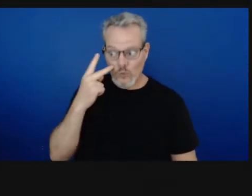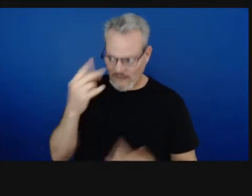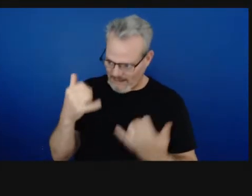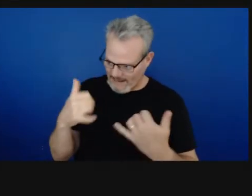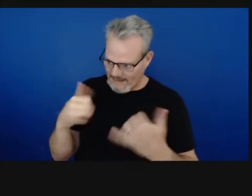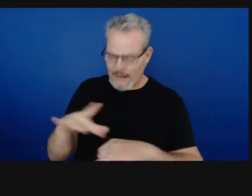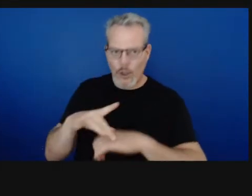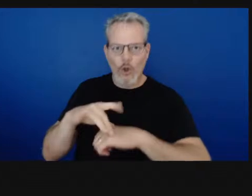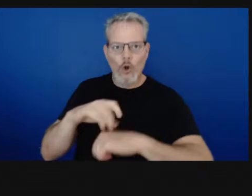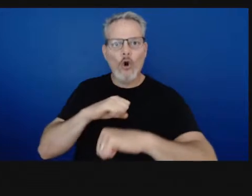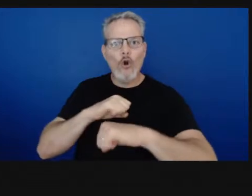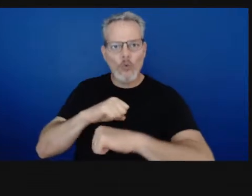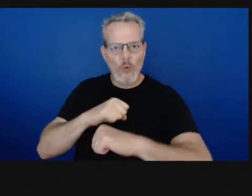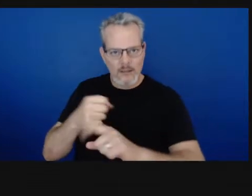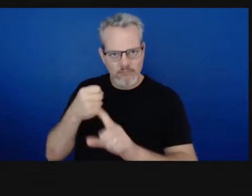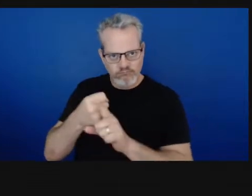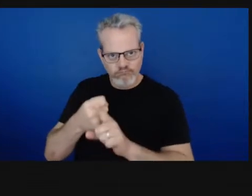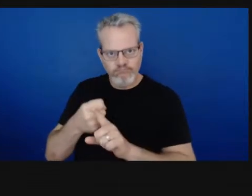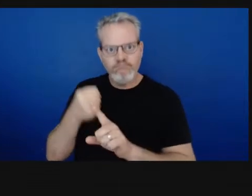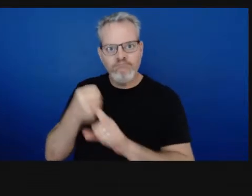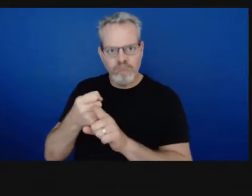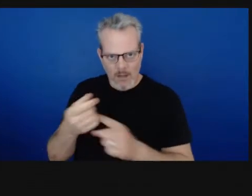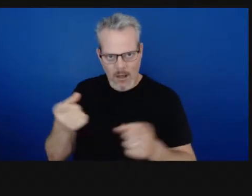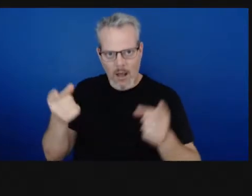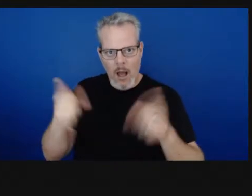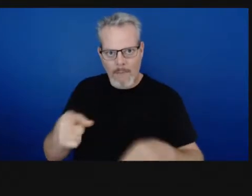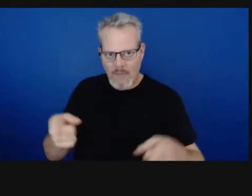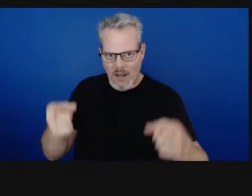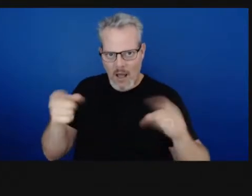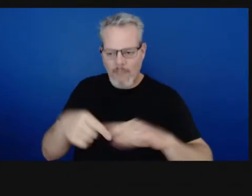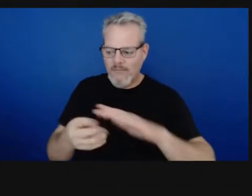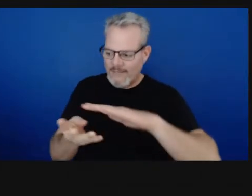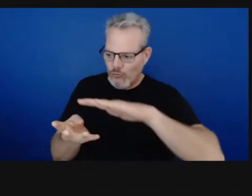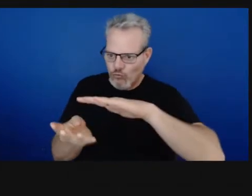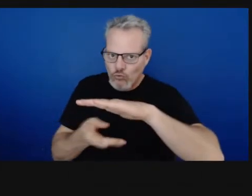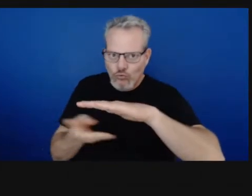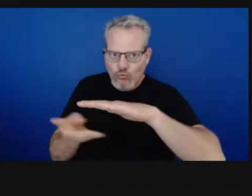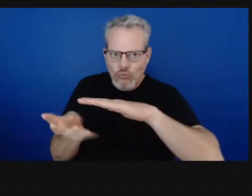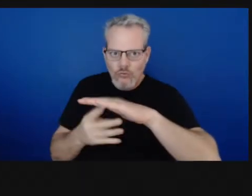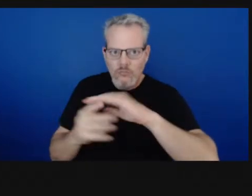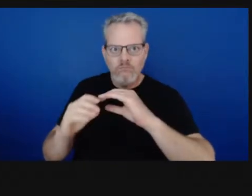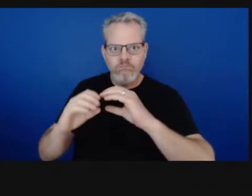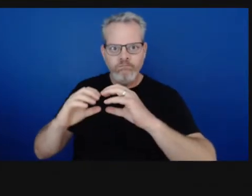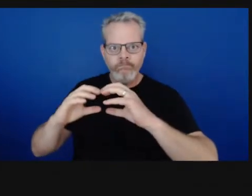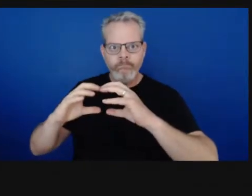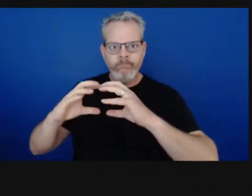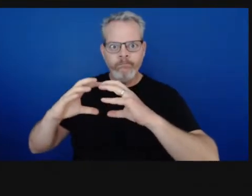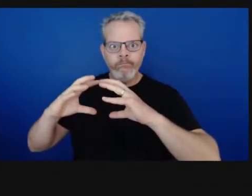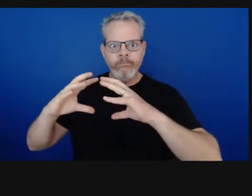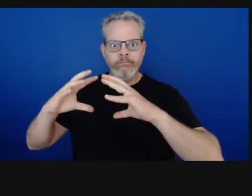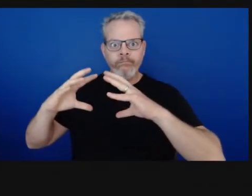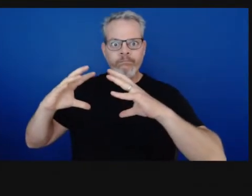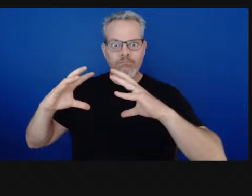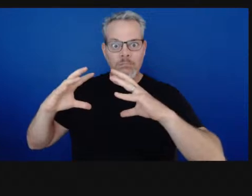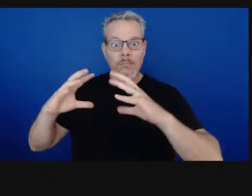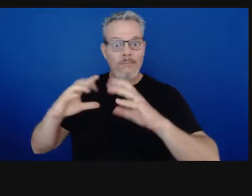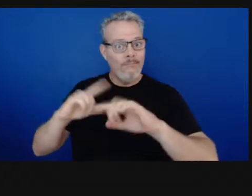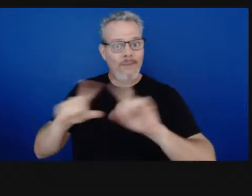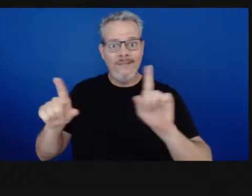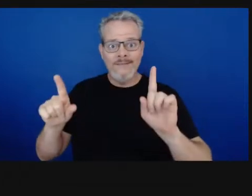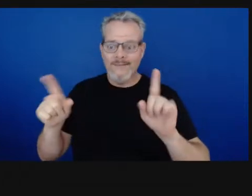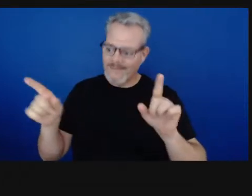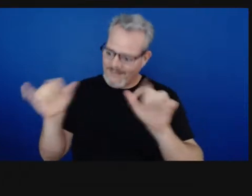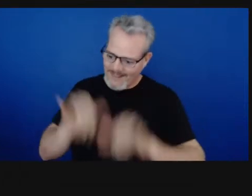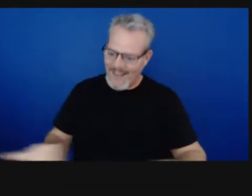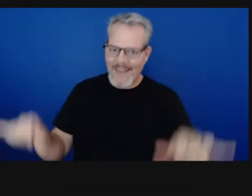Dane, pulses of intrusion, inflation, but really the story is very similar to the last few